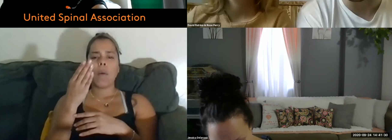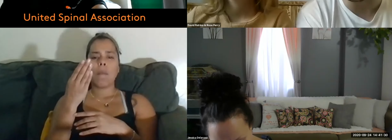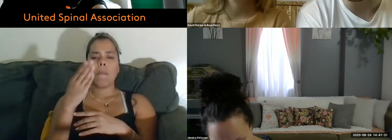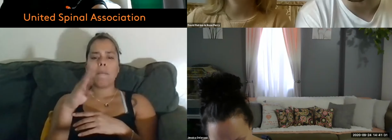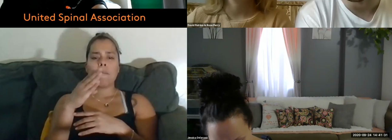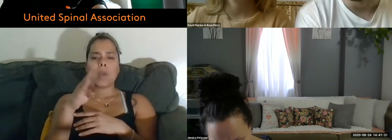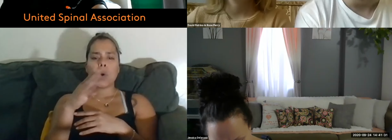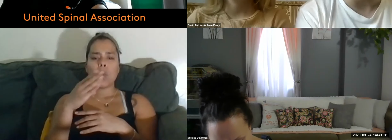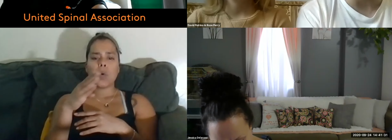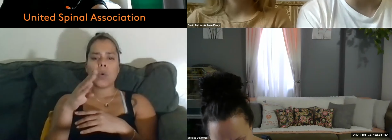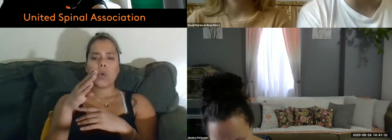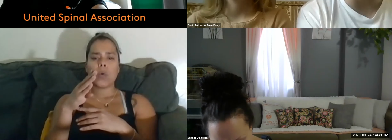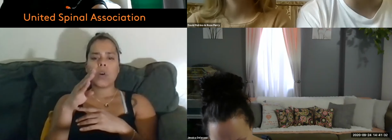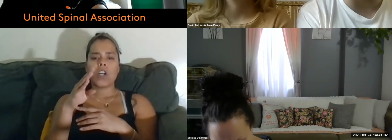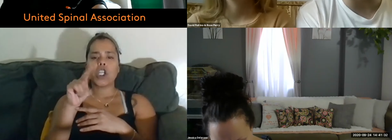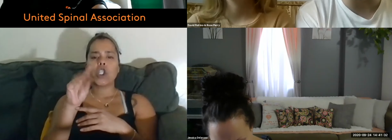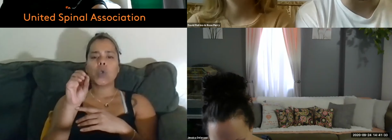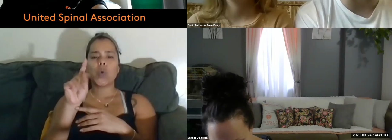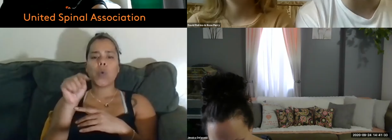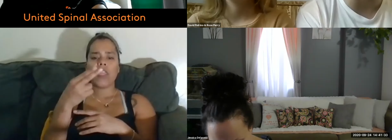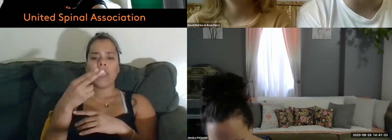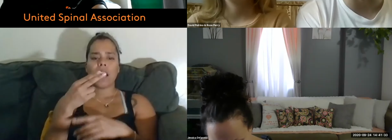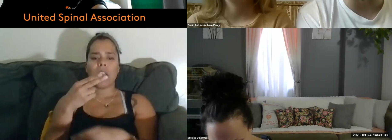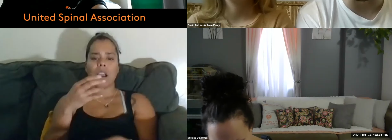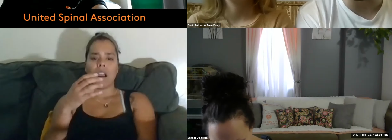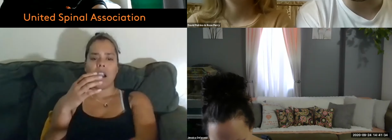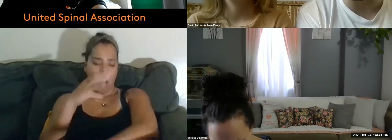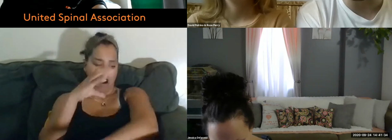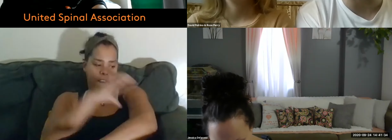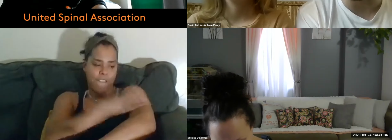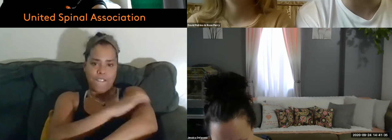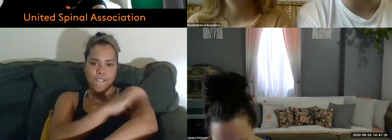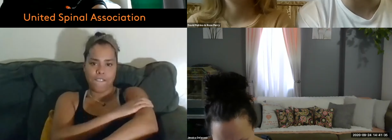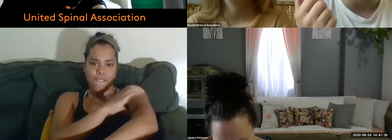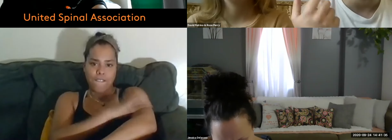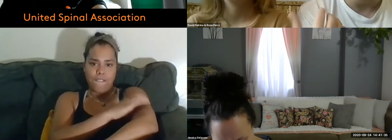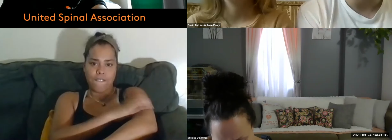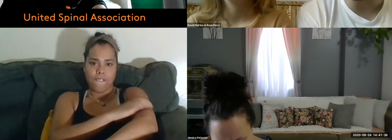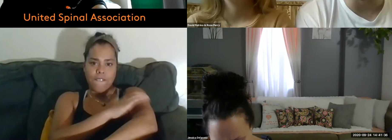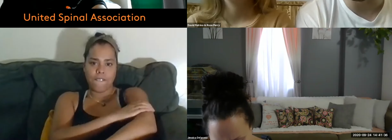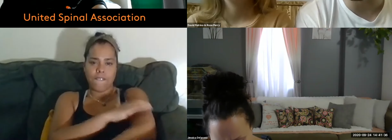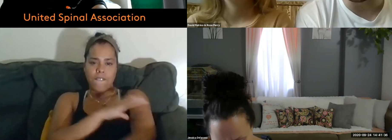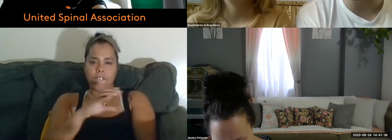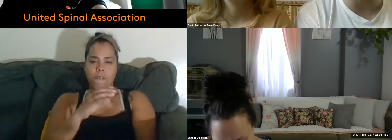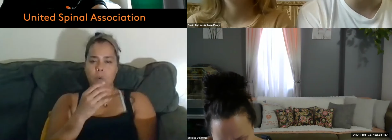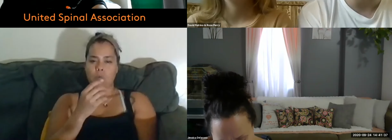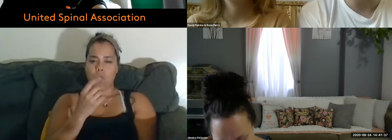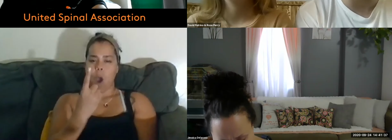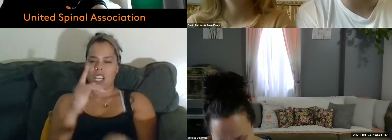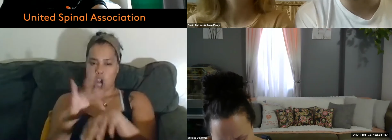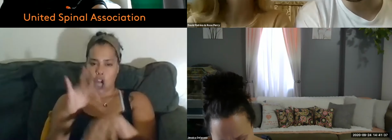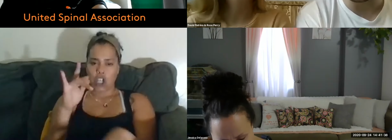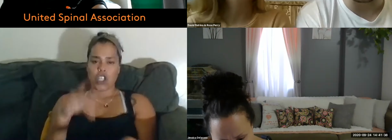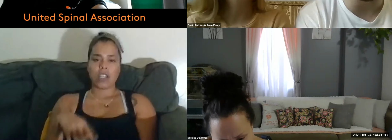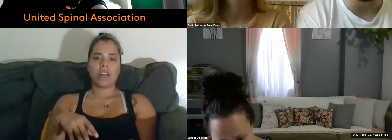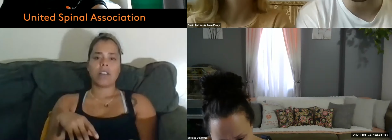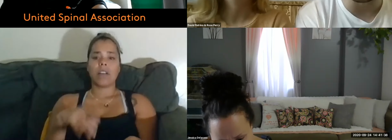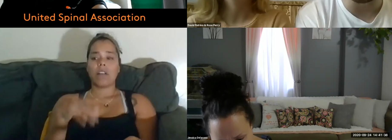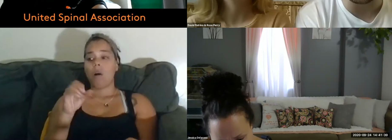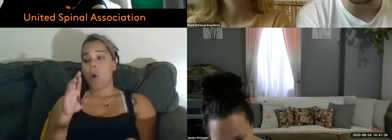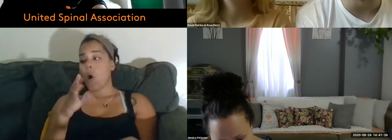smart device. Whereas, you know, what we're doing with a lot of our patients right now is, hey, you don't have a smartphone? Here's a blood pressure